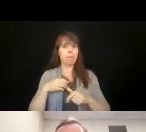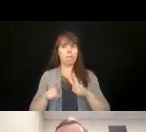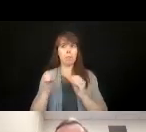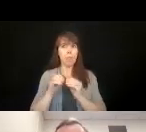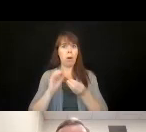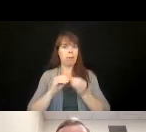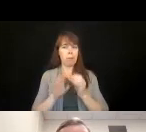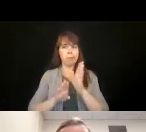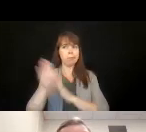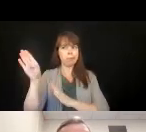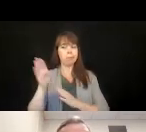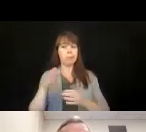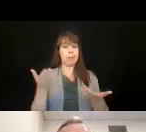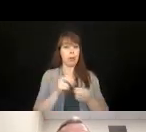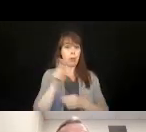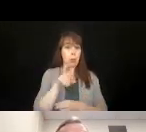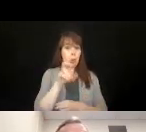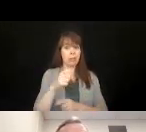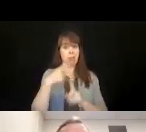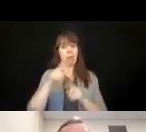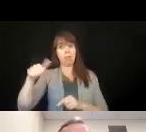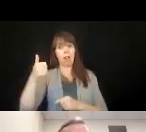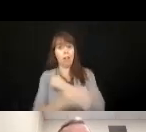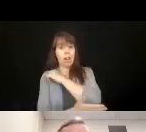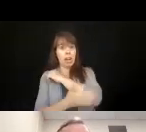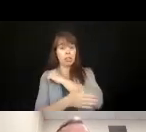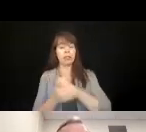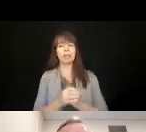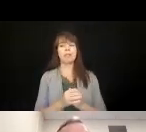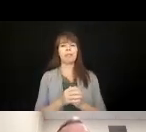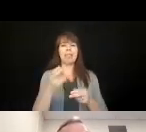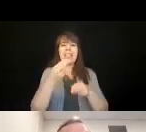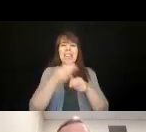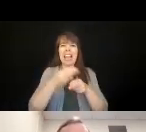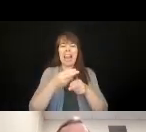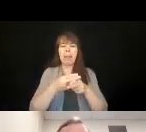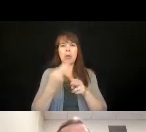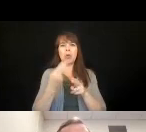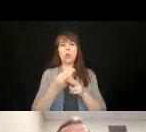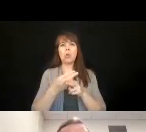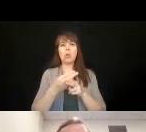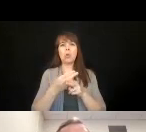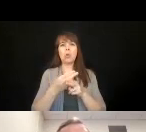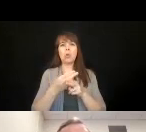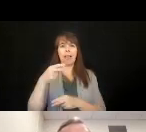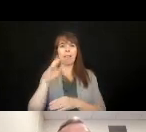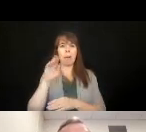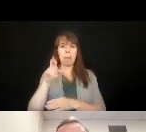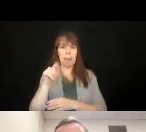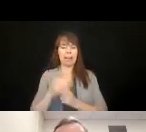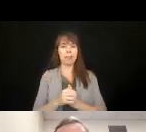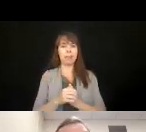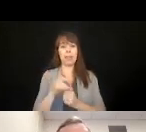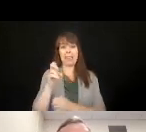globally. The variants are now named with a convention using the Greek alphabet. And the